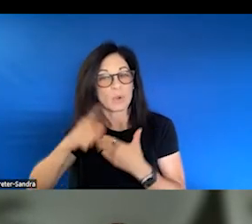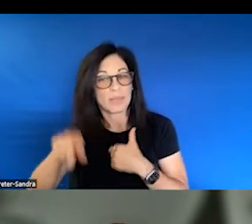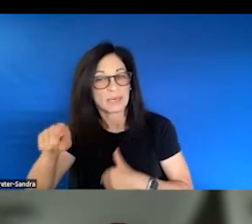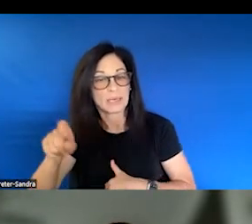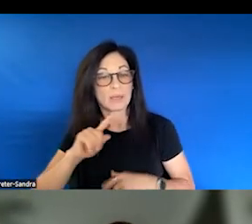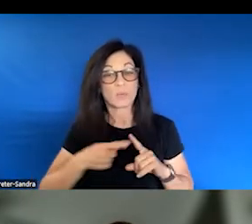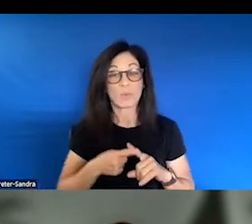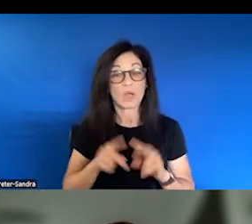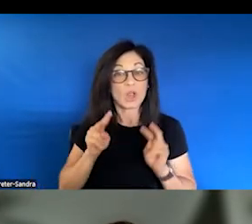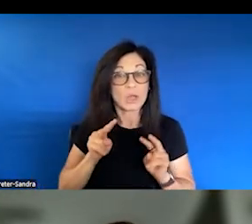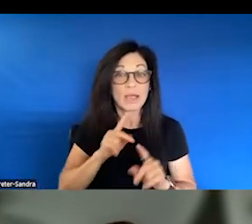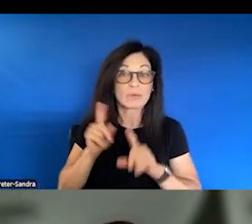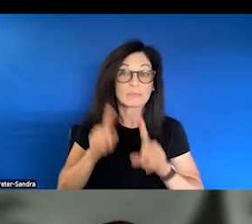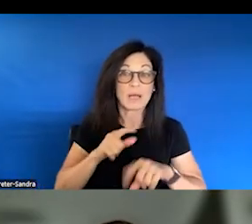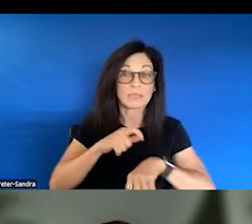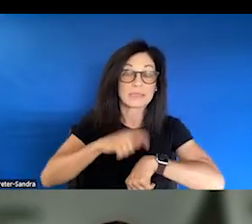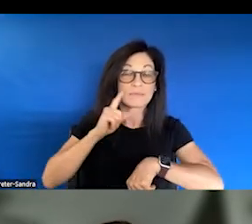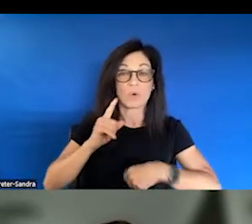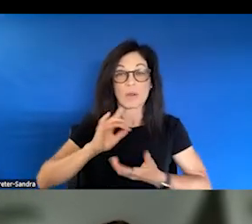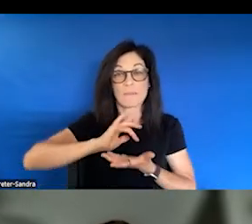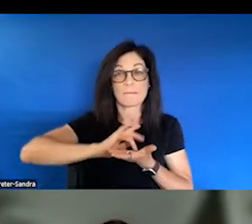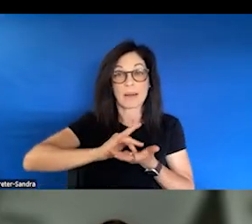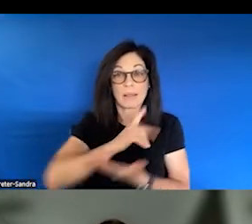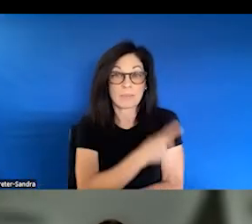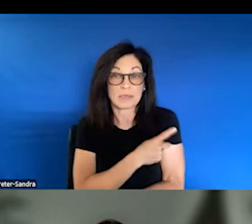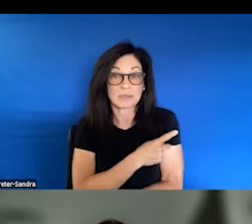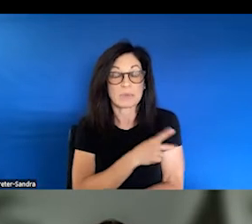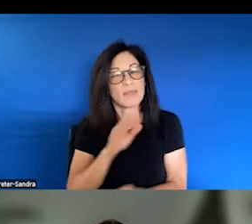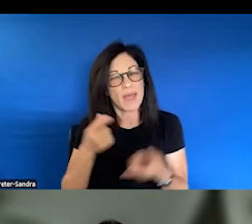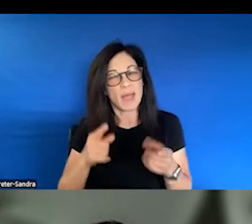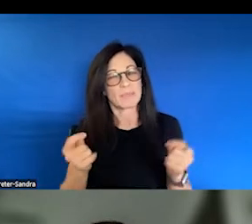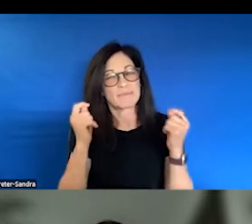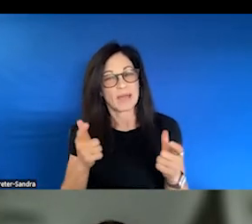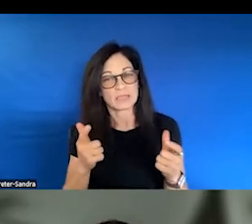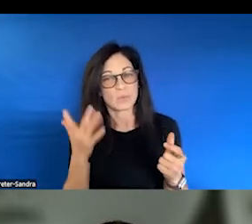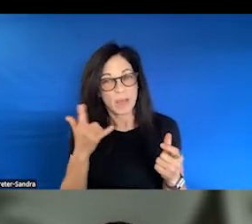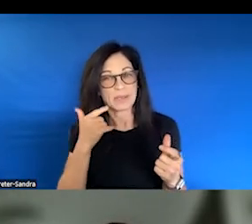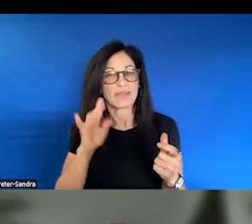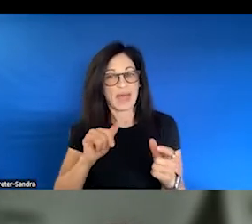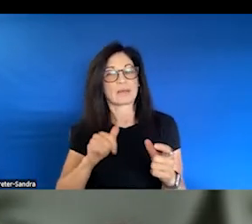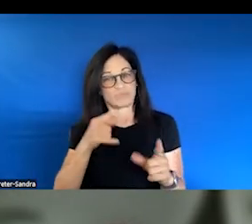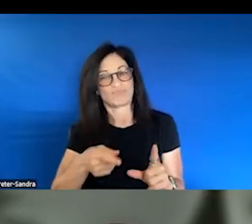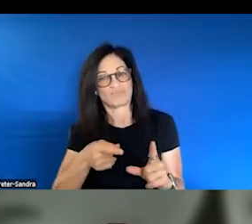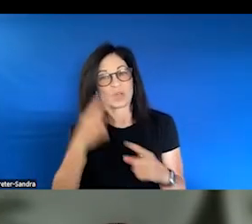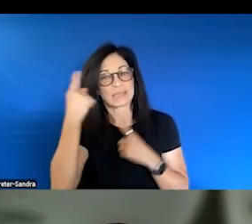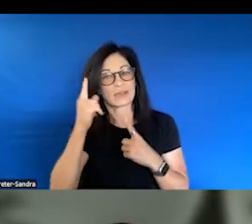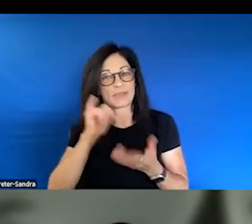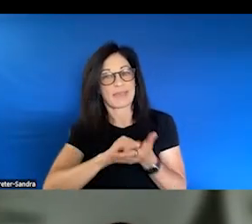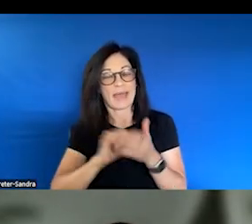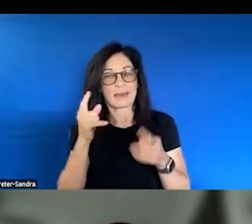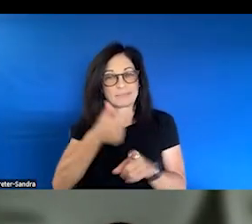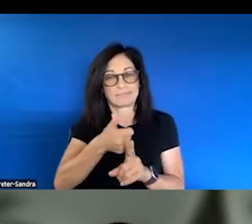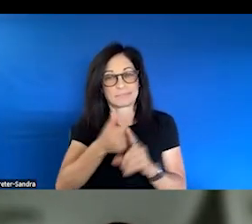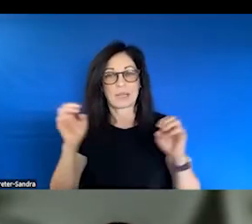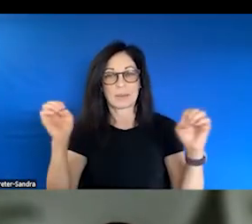response times for medical patients, it happens fast because it's considered an emergency. And part of the mission